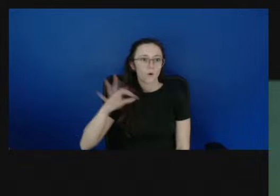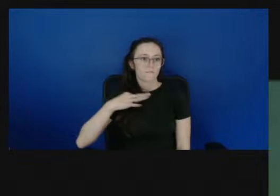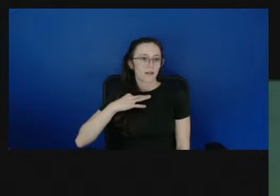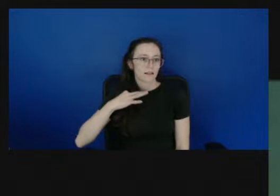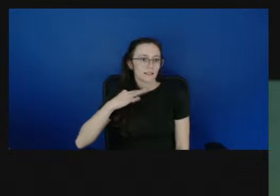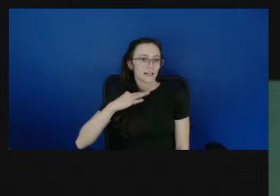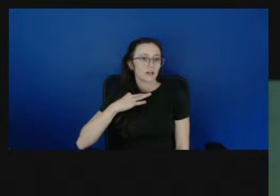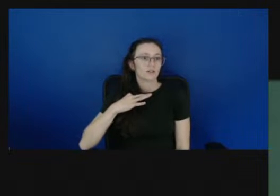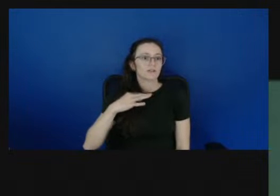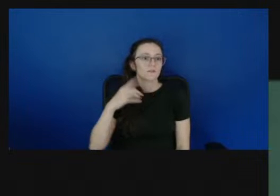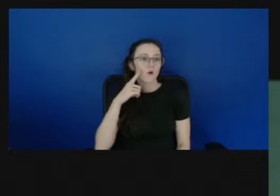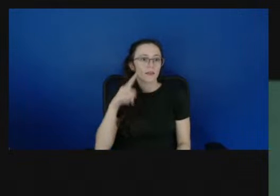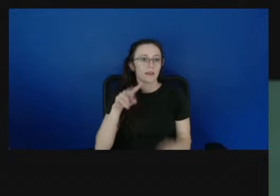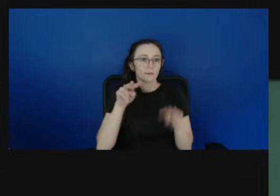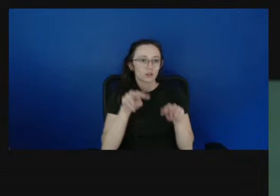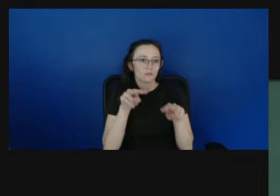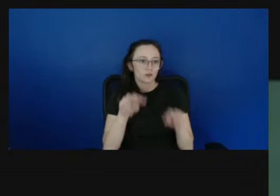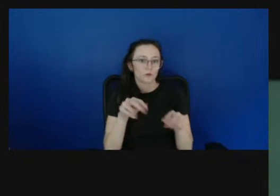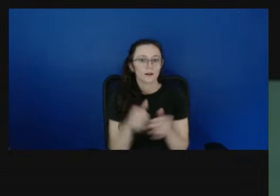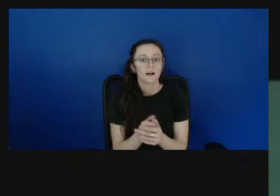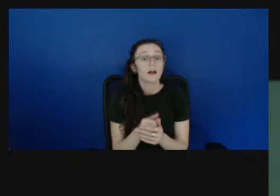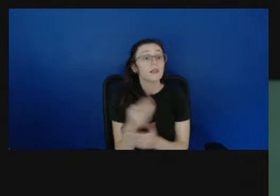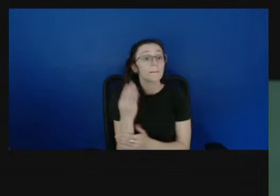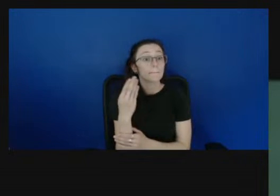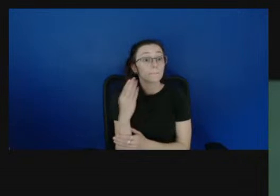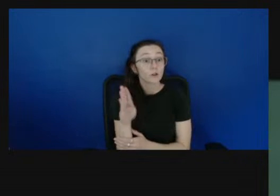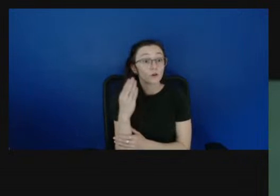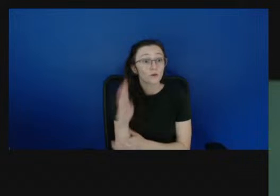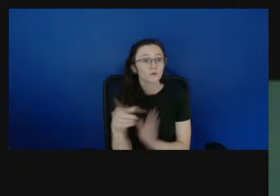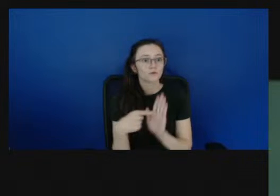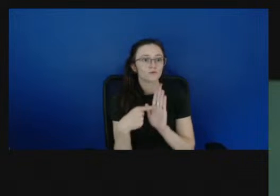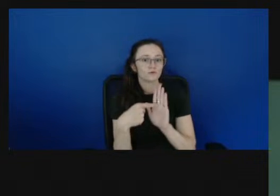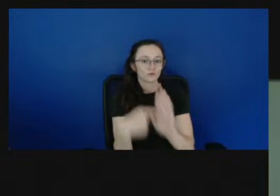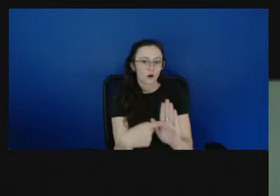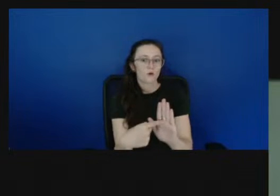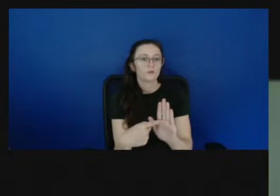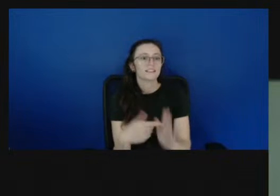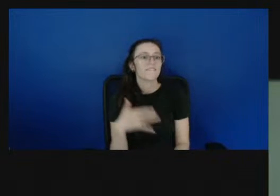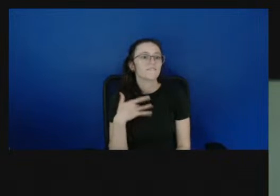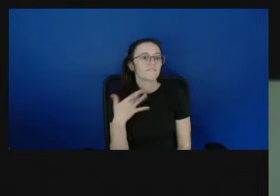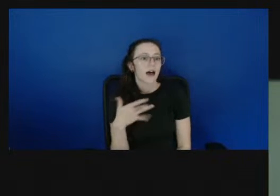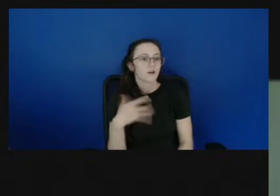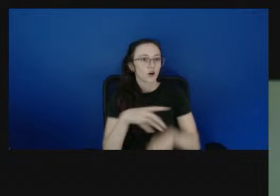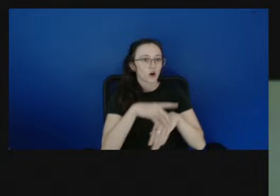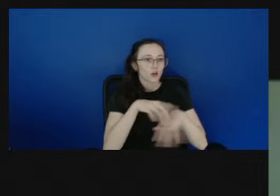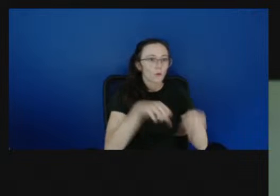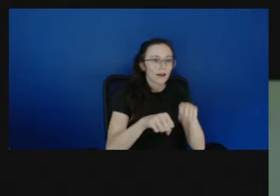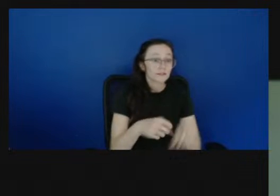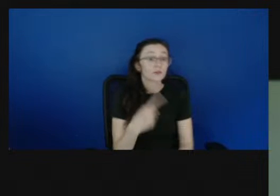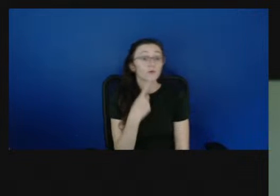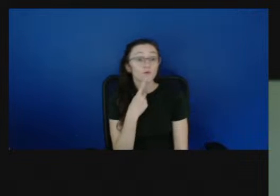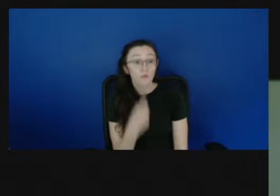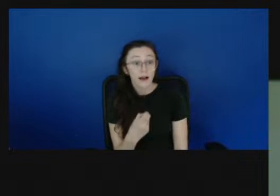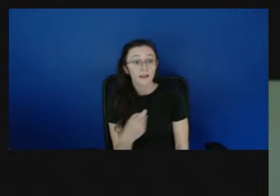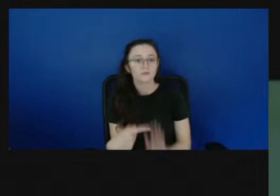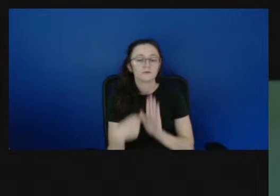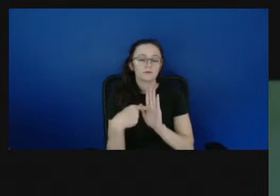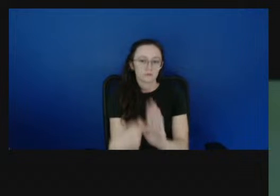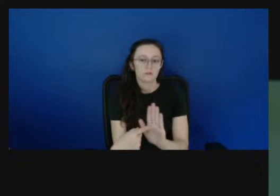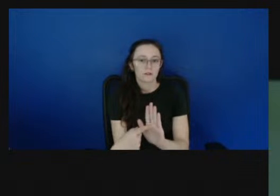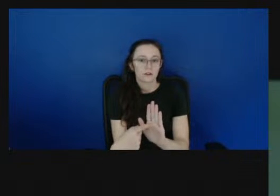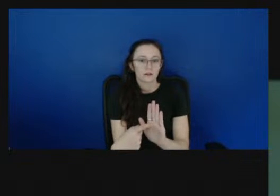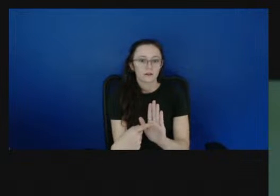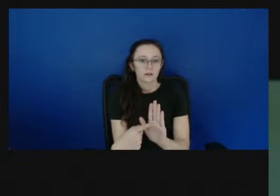observatory. The blue arrows represent felt earthquakes. The red arrows represent